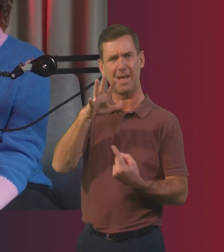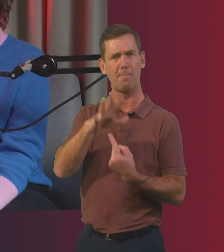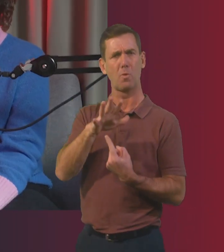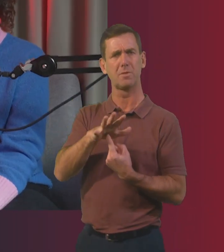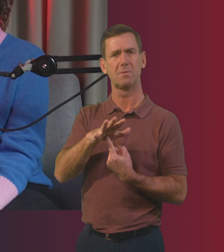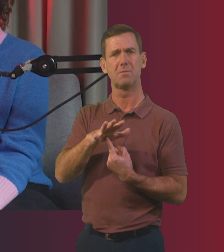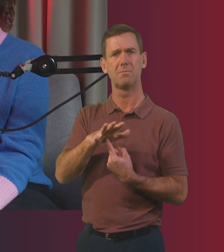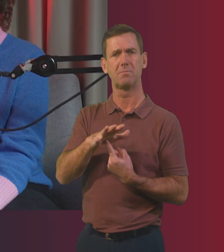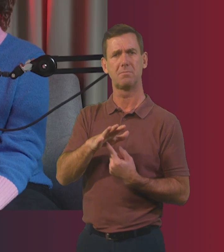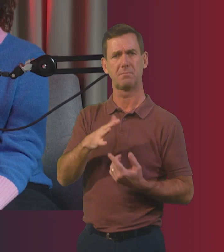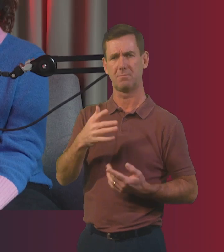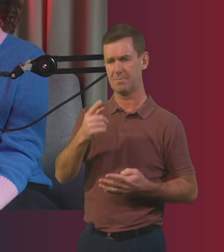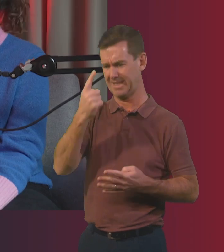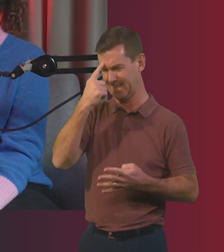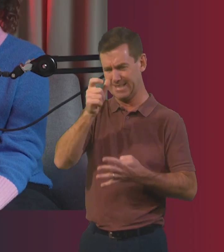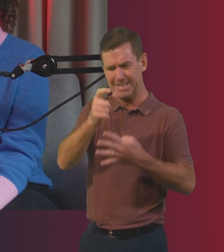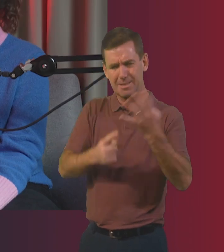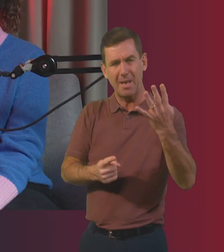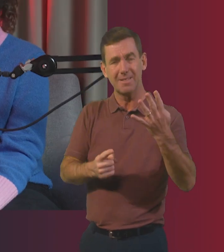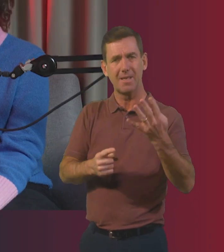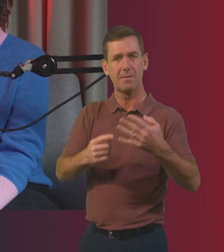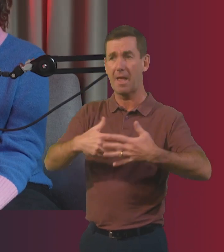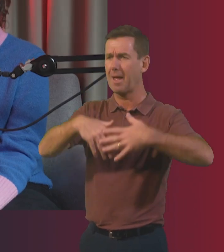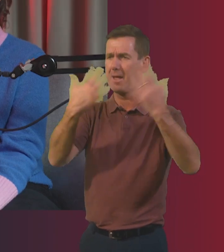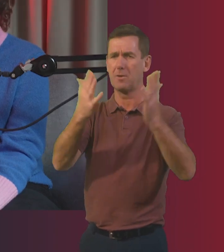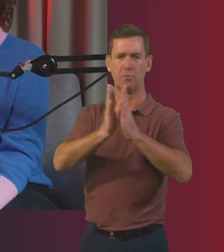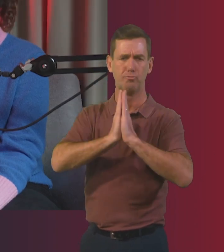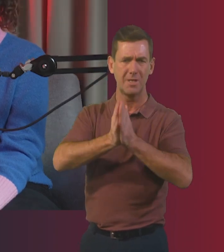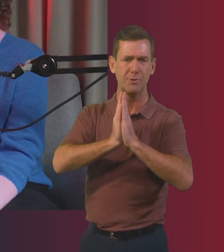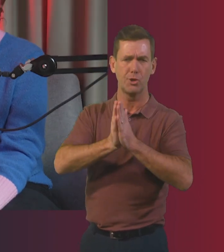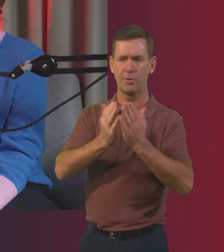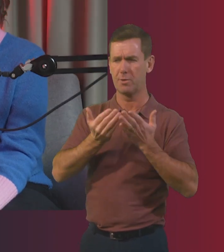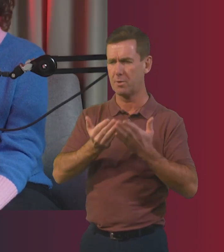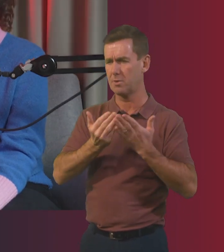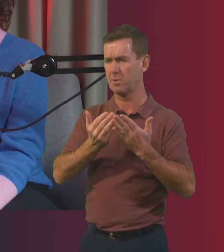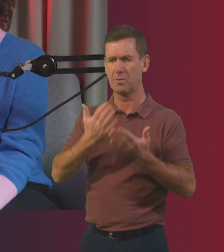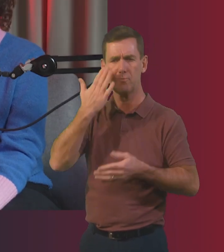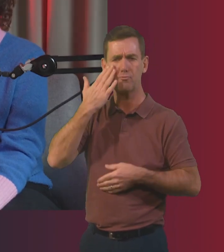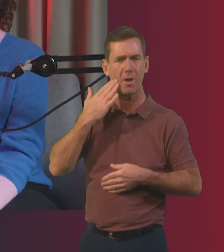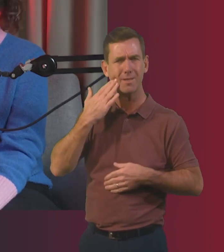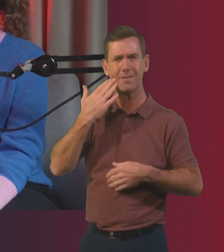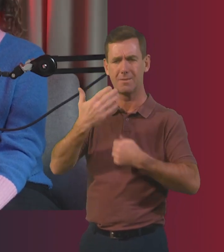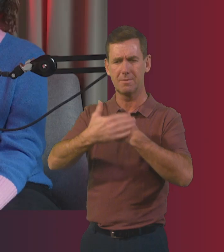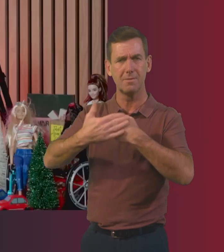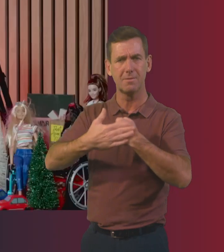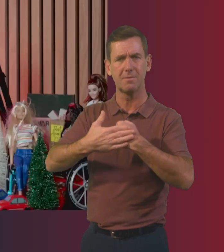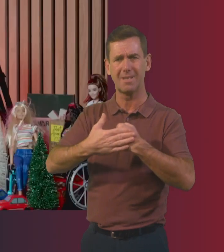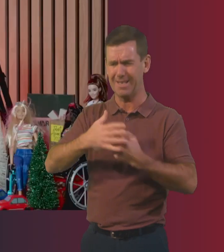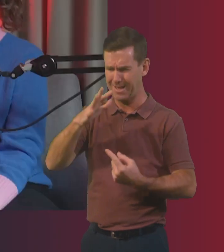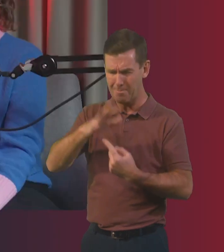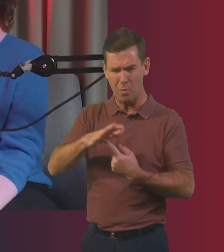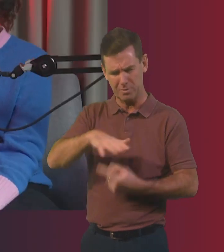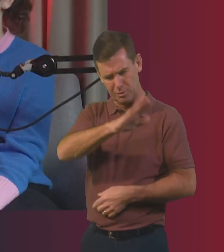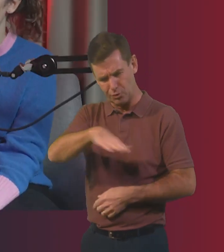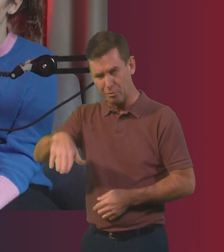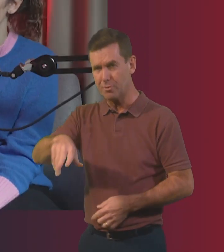Not like disability, but everything, religion, race, gender, kids need to see themselves. Yeah.